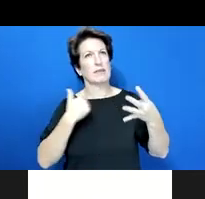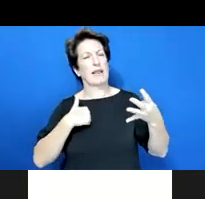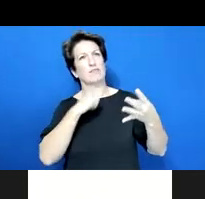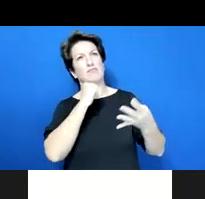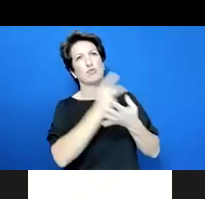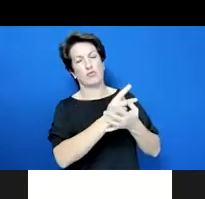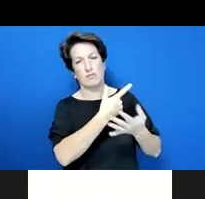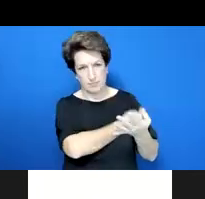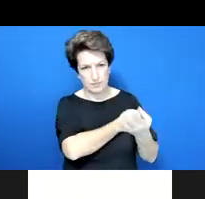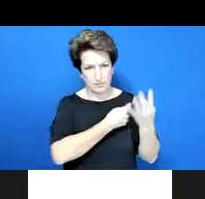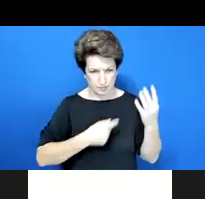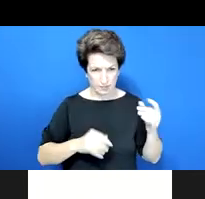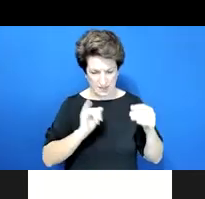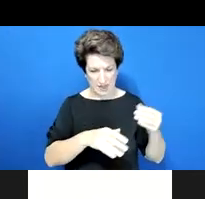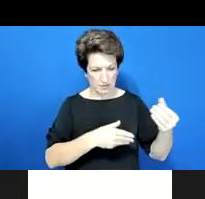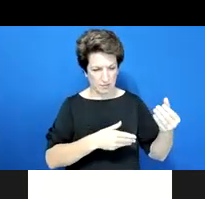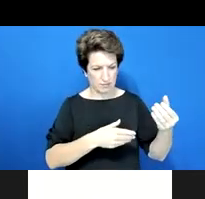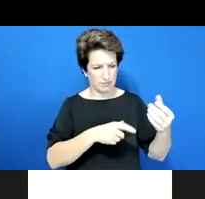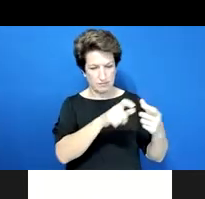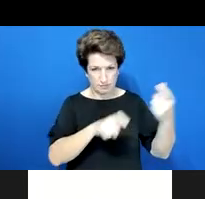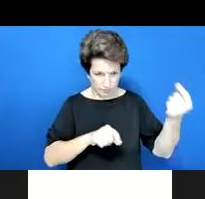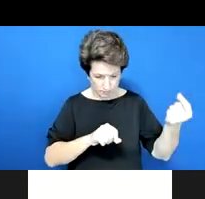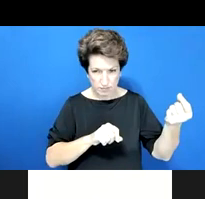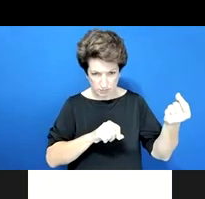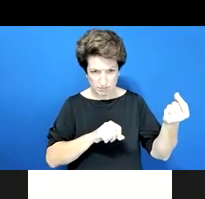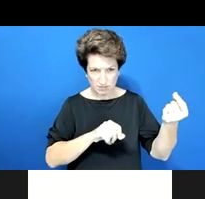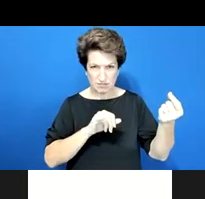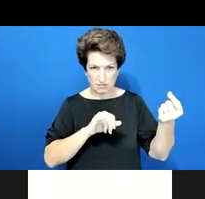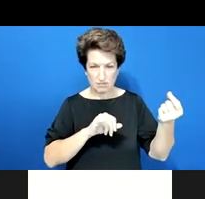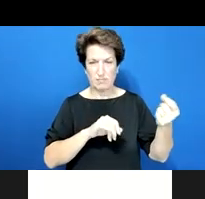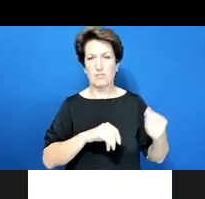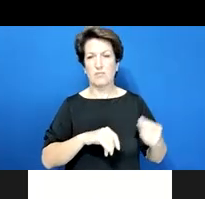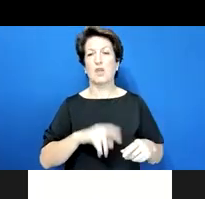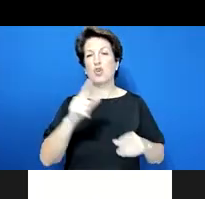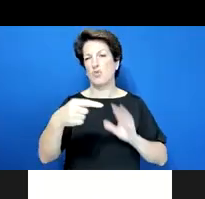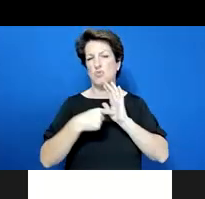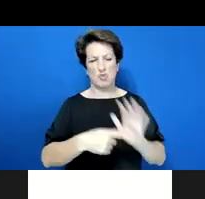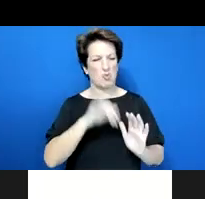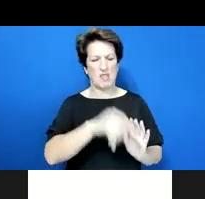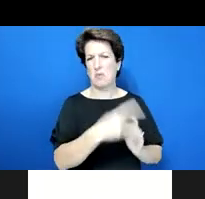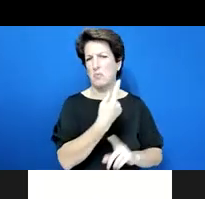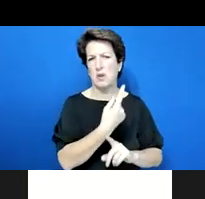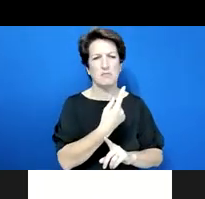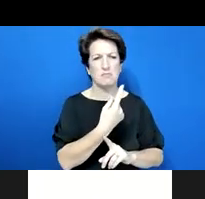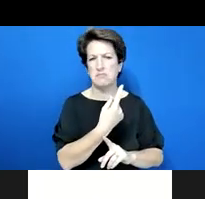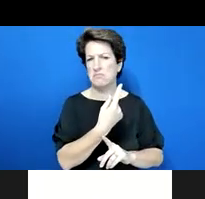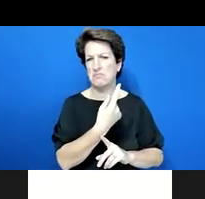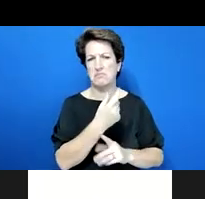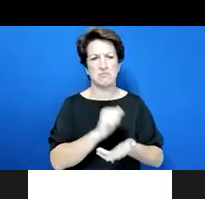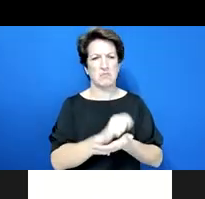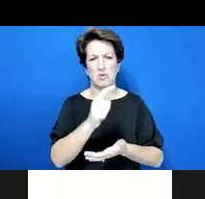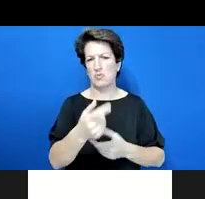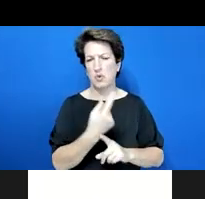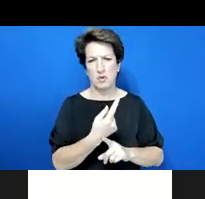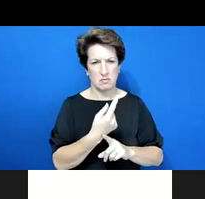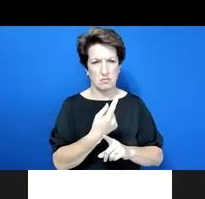you comply with the full vaccination policy, you only need to show that receipt. So it's only if